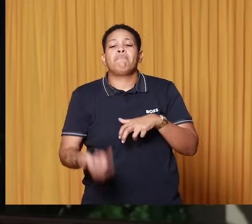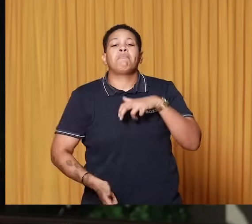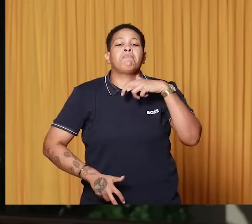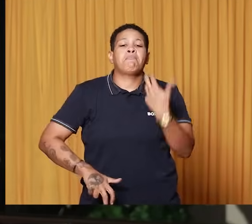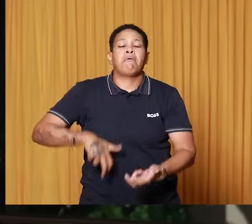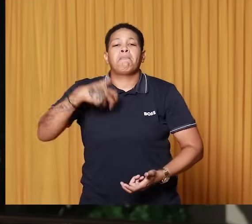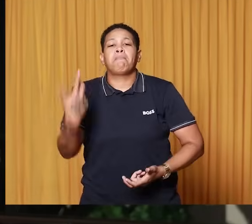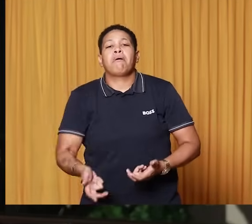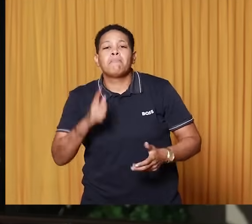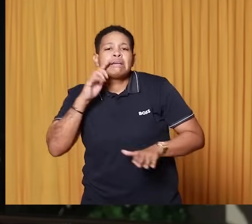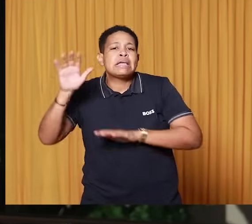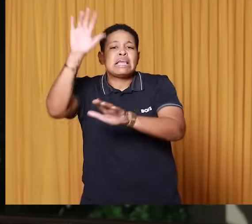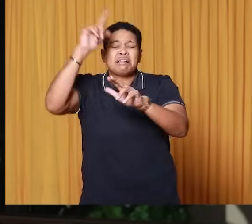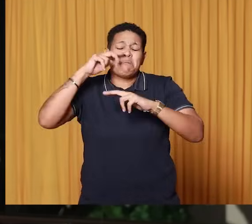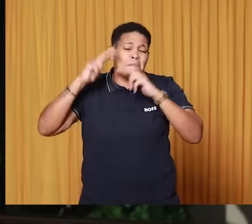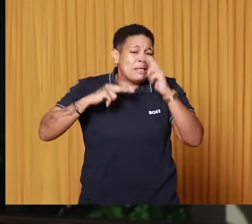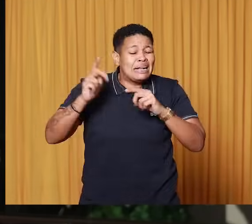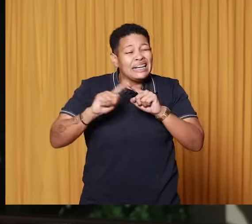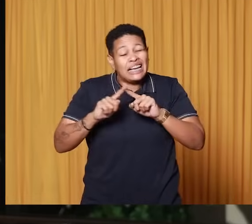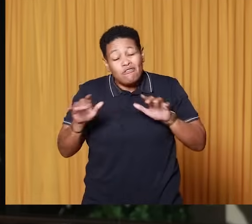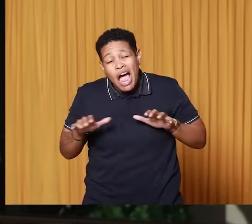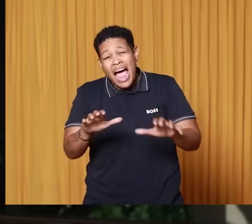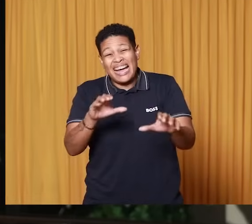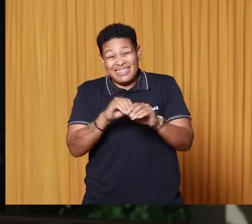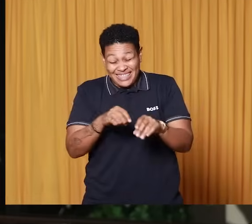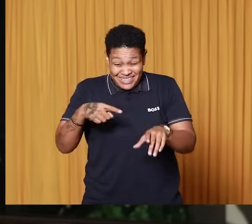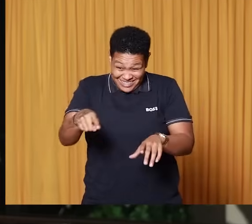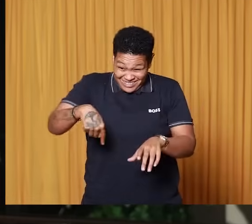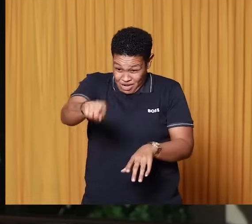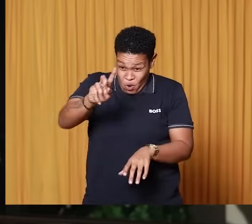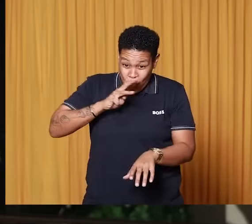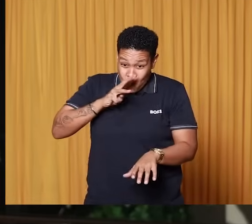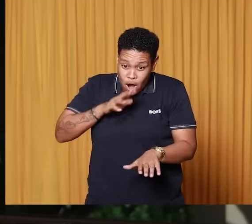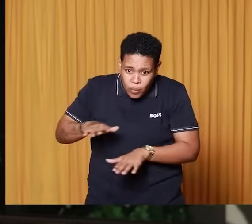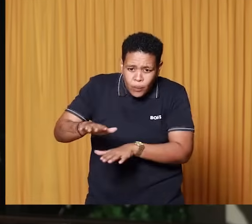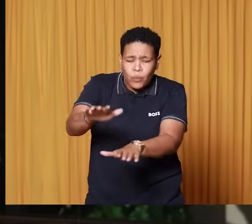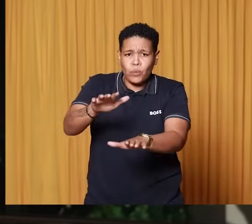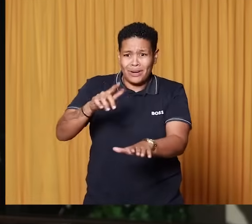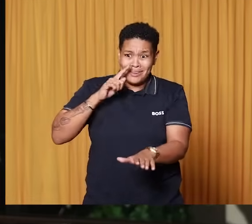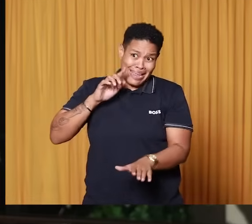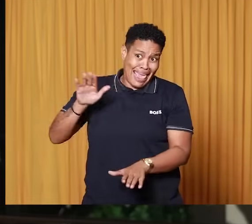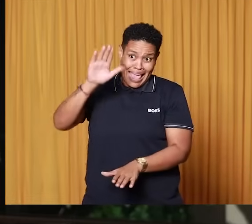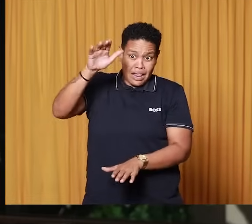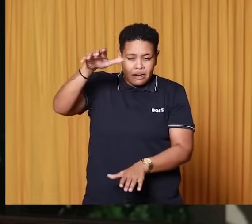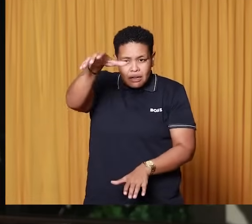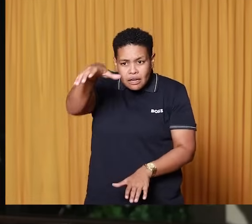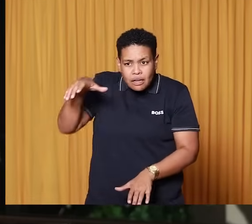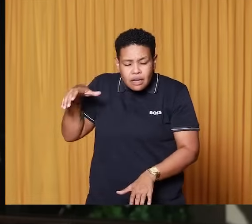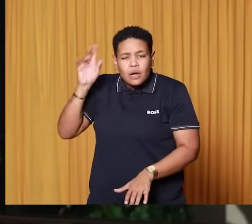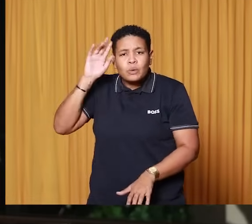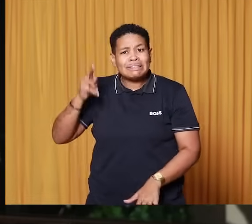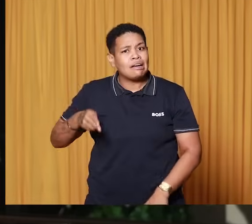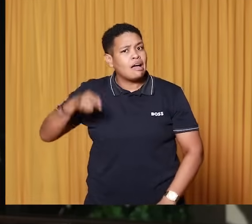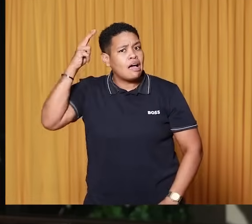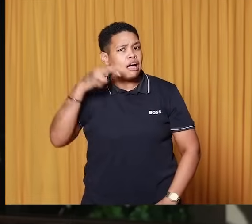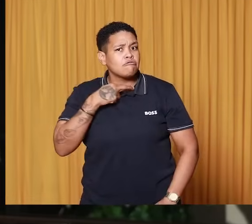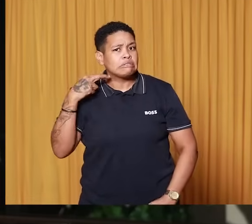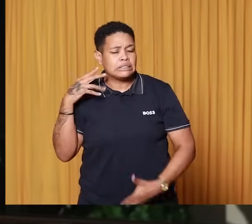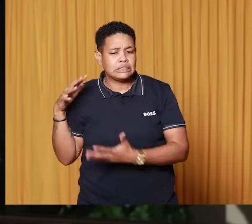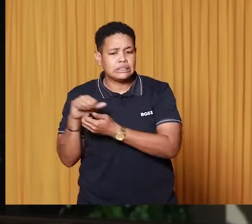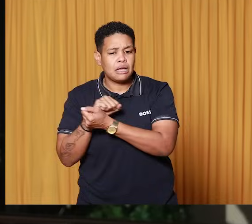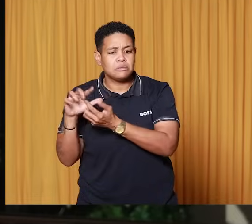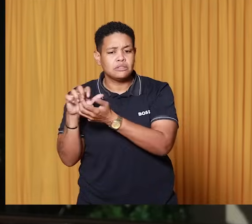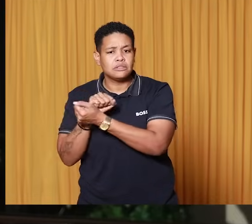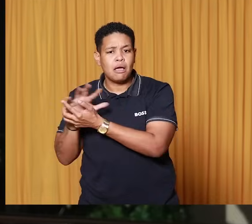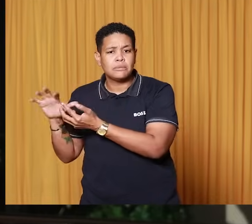areas. Buildings and activities in or along those waterways or hillsides will be at high risk of